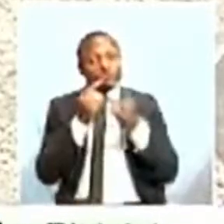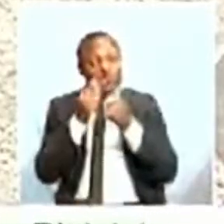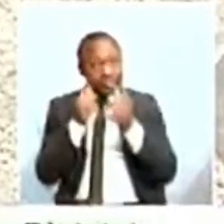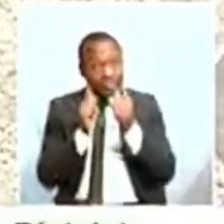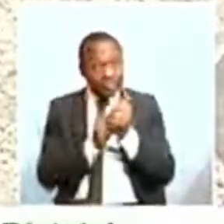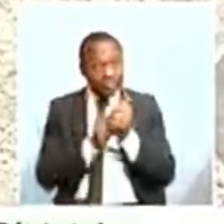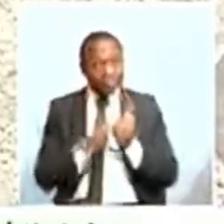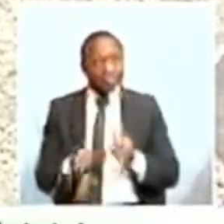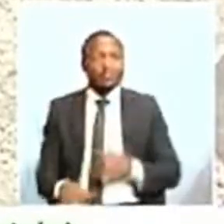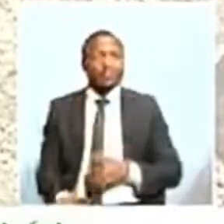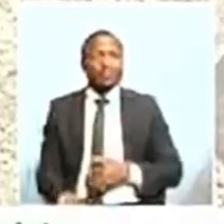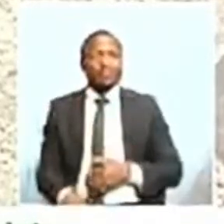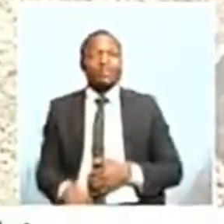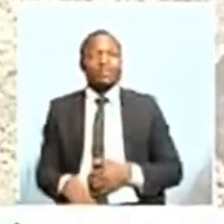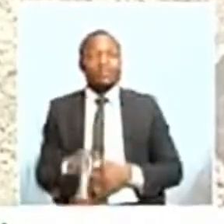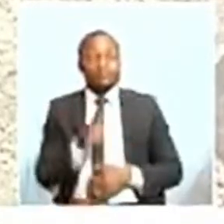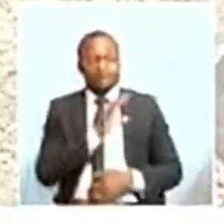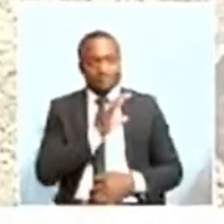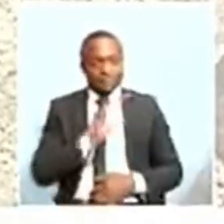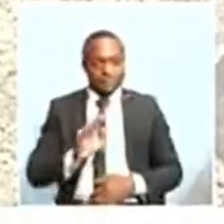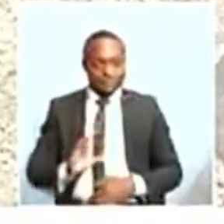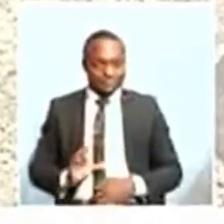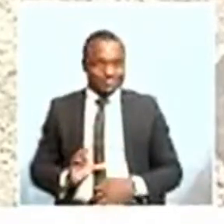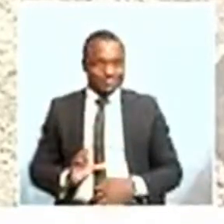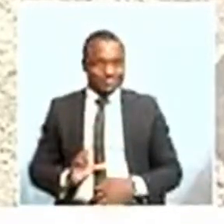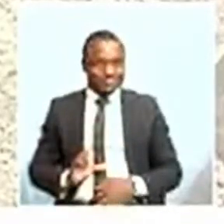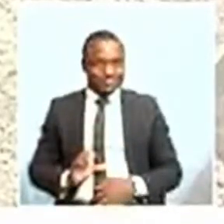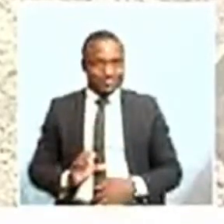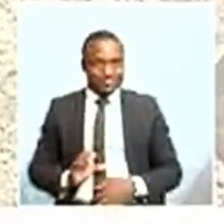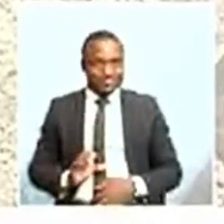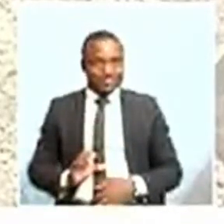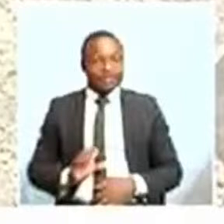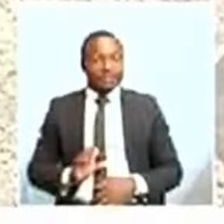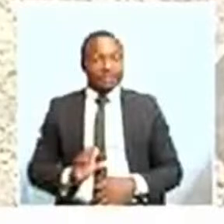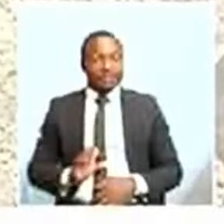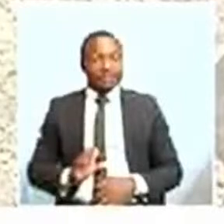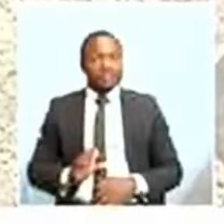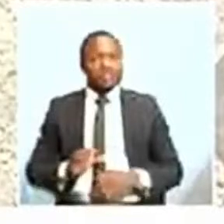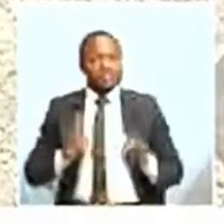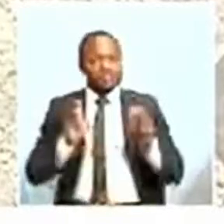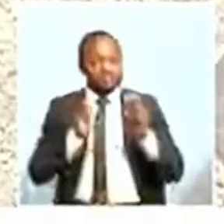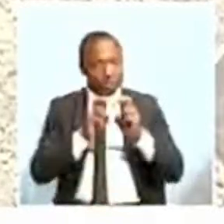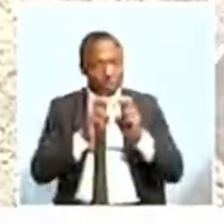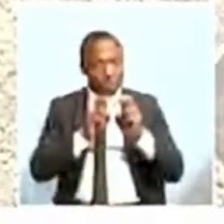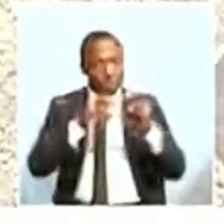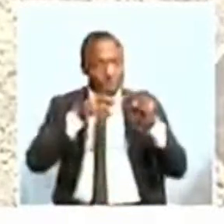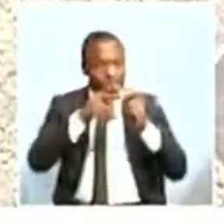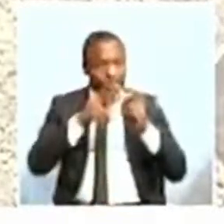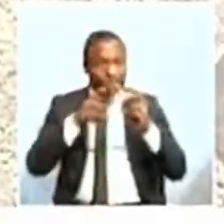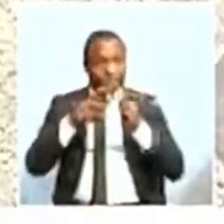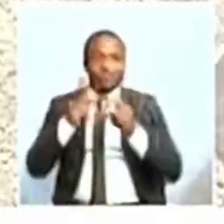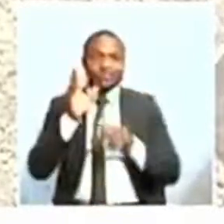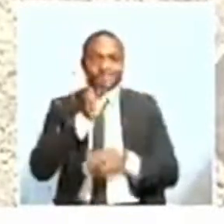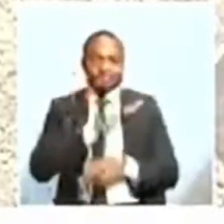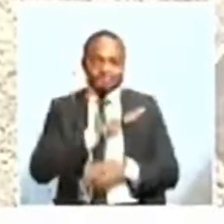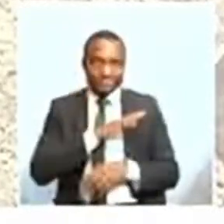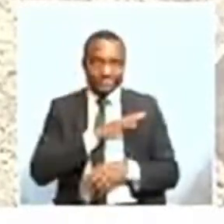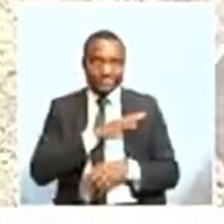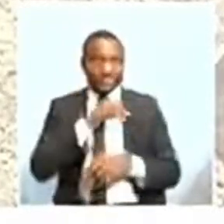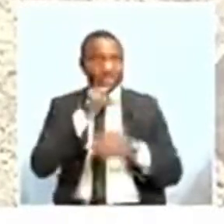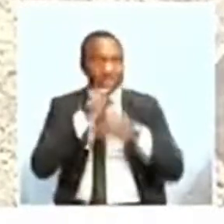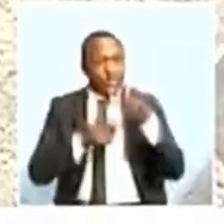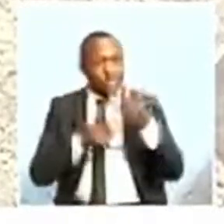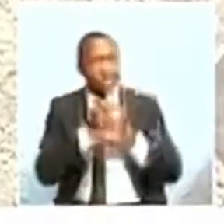about contractors being terminated. You have terminated their contracts.